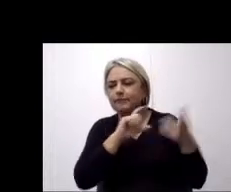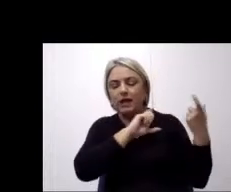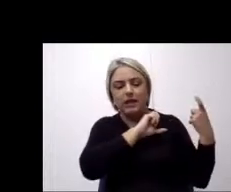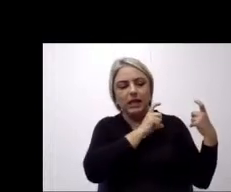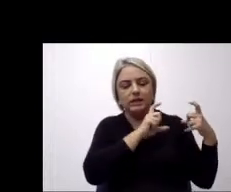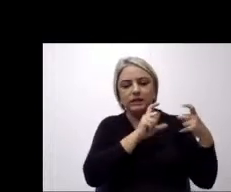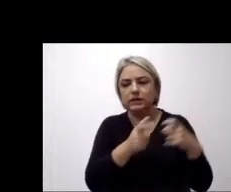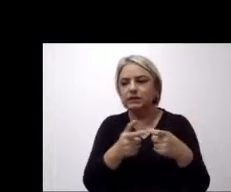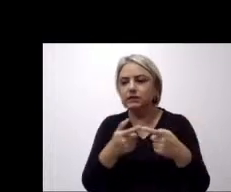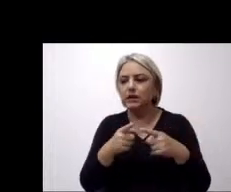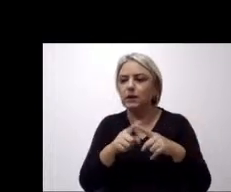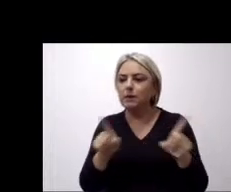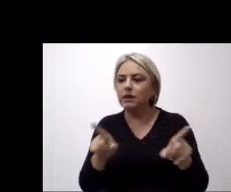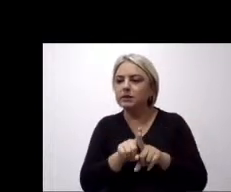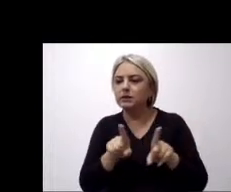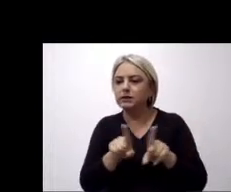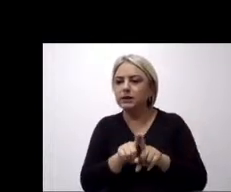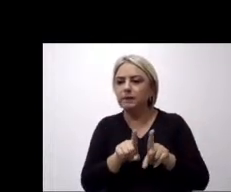other tradition,